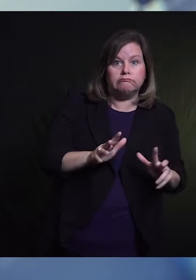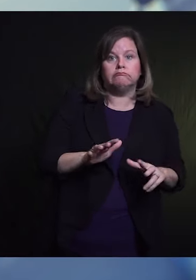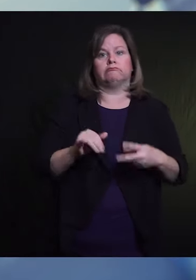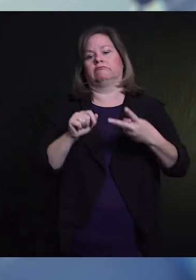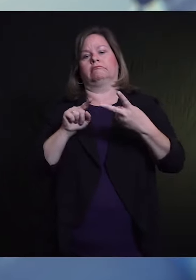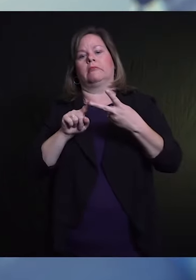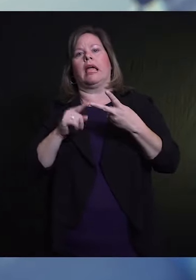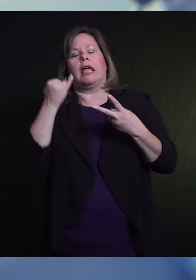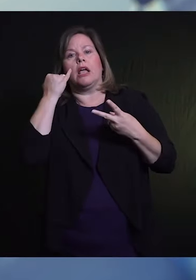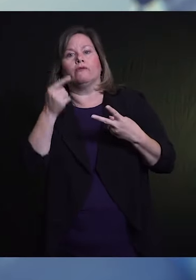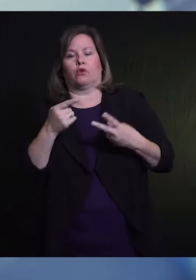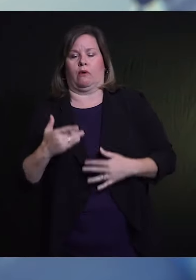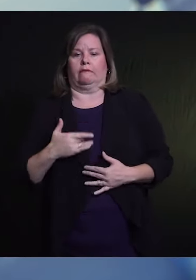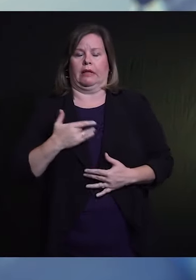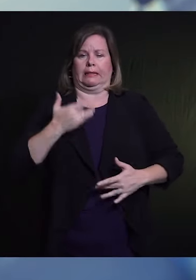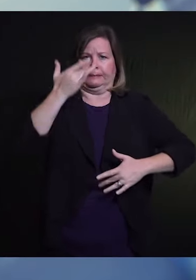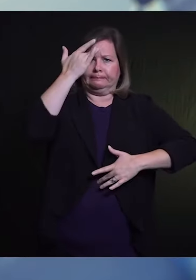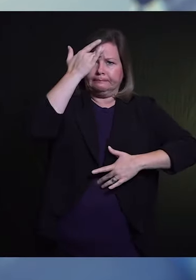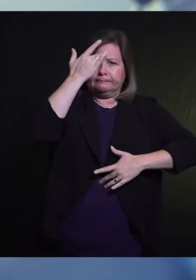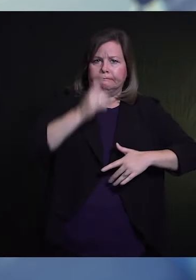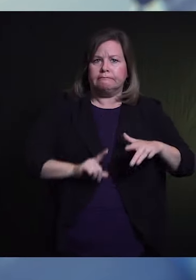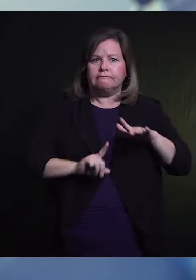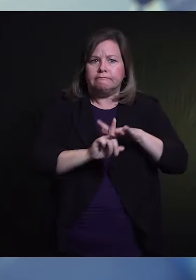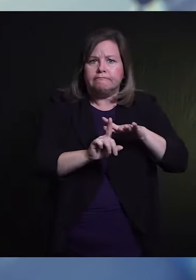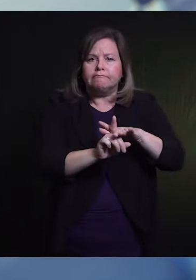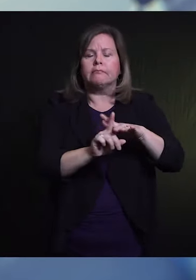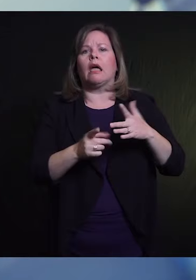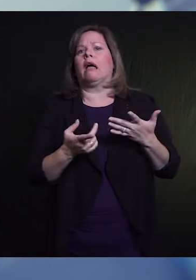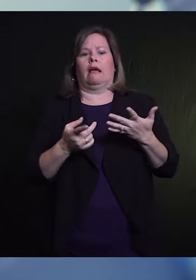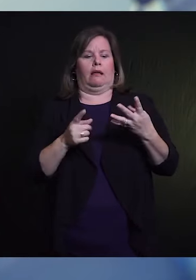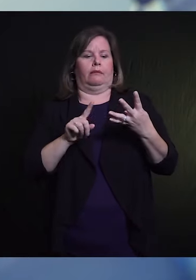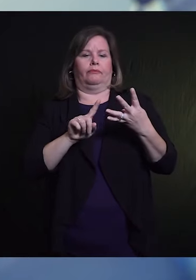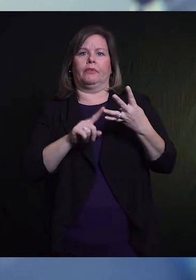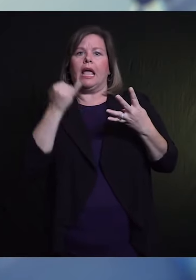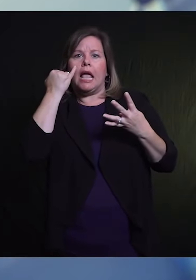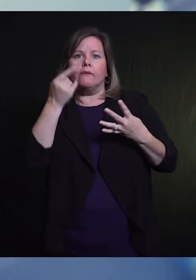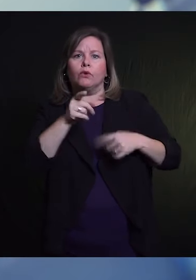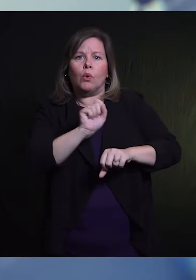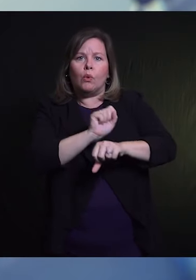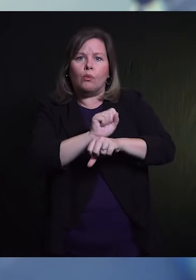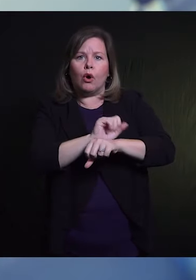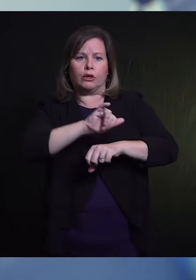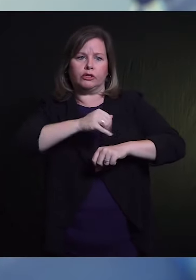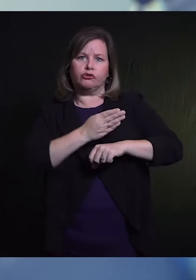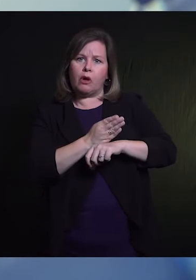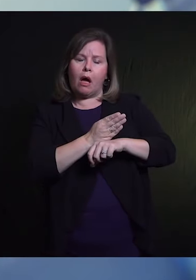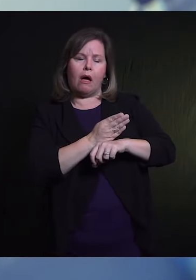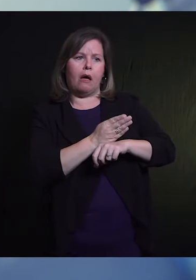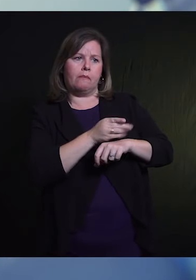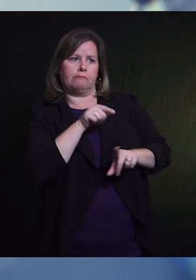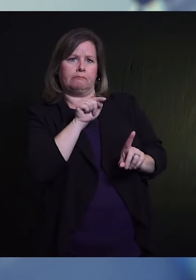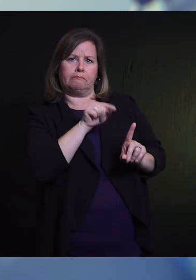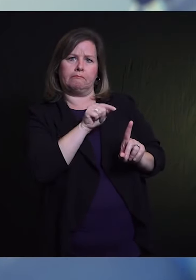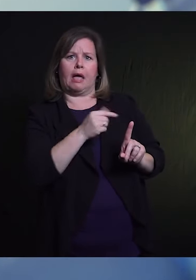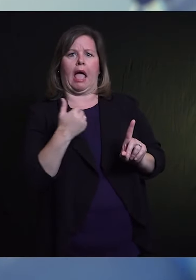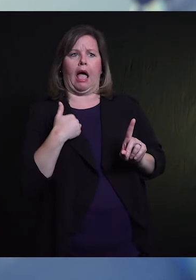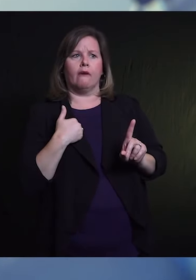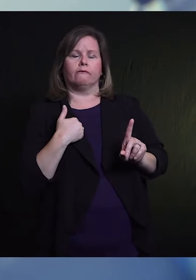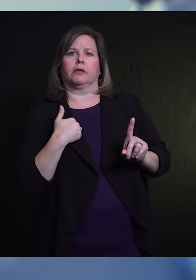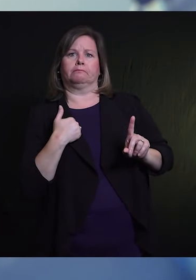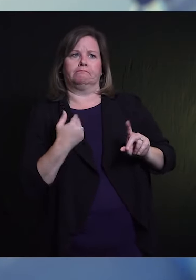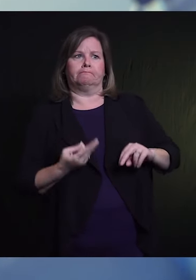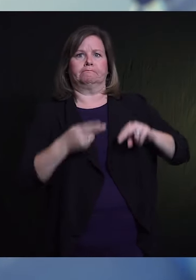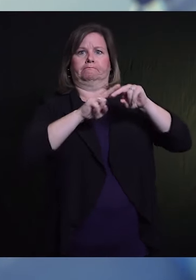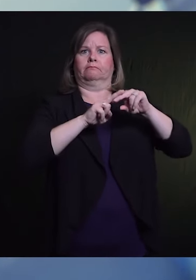of COVID-19, anyone who works in a job where they're at an increased risk of exposure to COVID-19 because